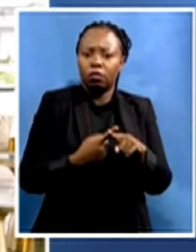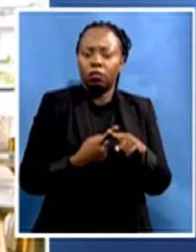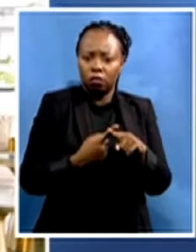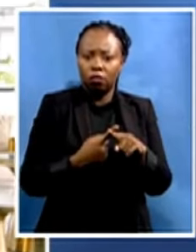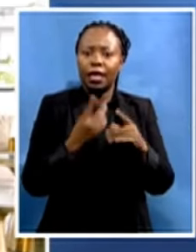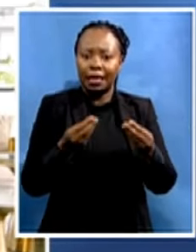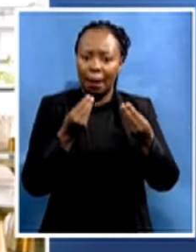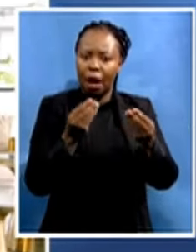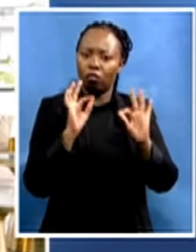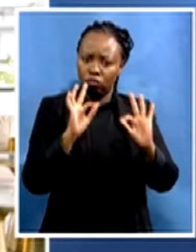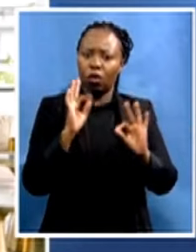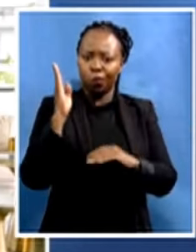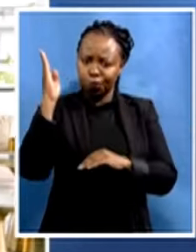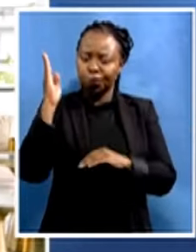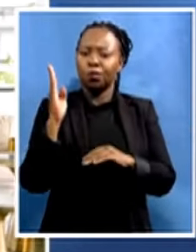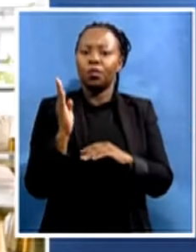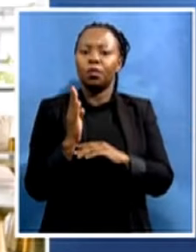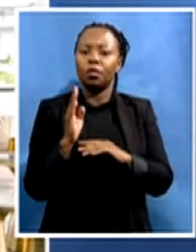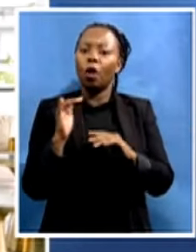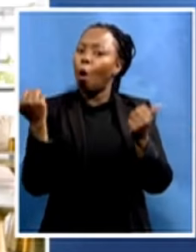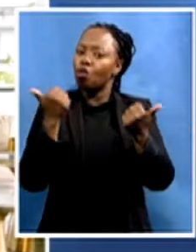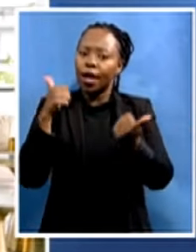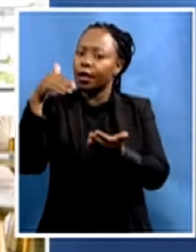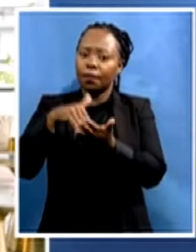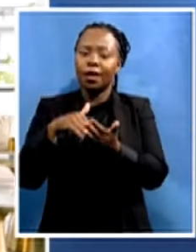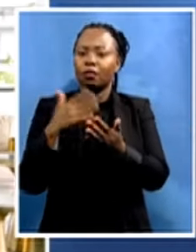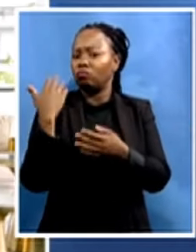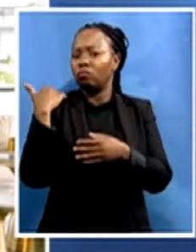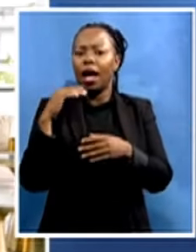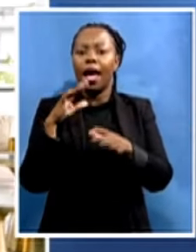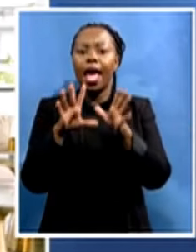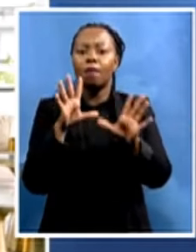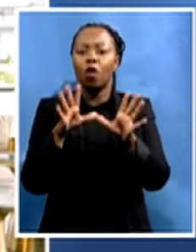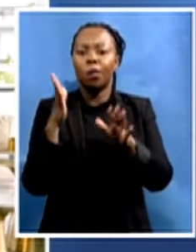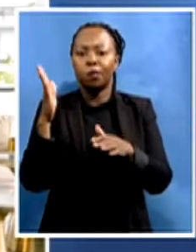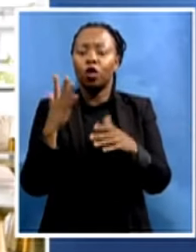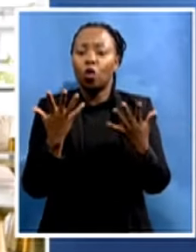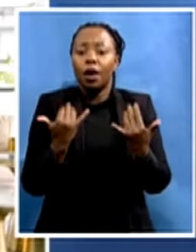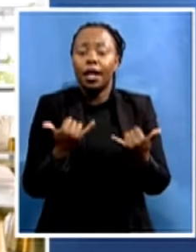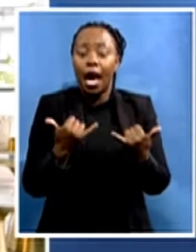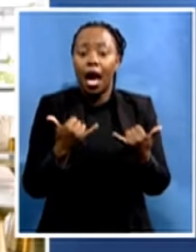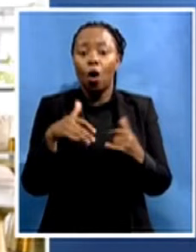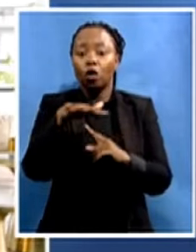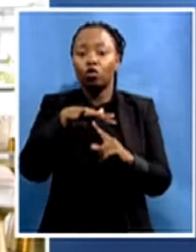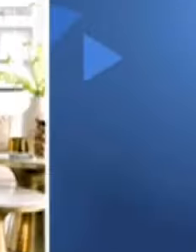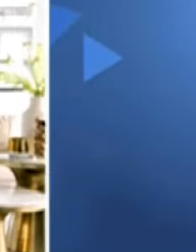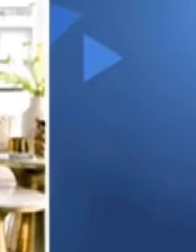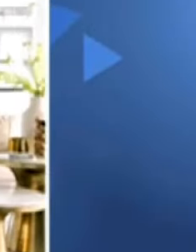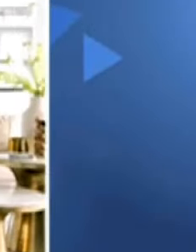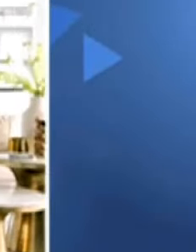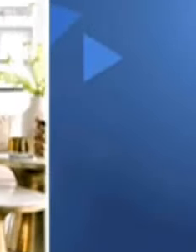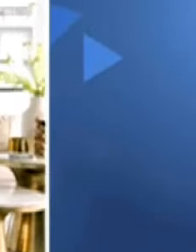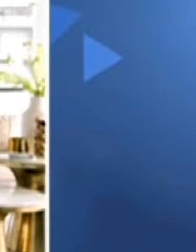ready already by late April. So we are in a situation where, because we live in a global world and the head office